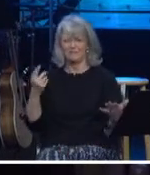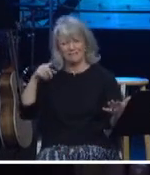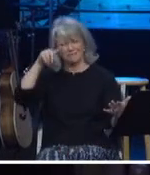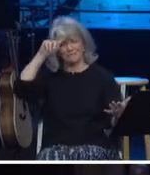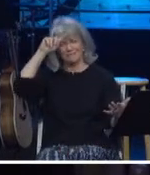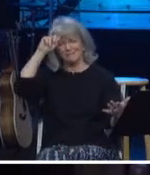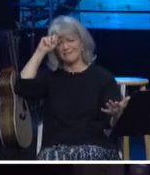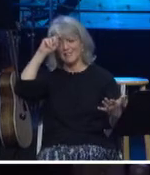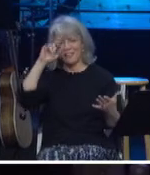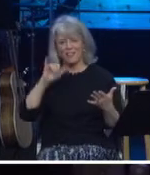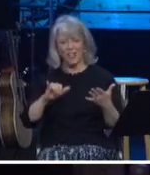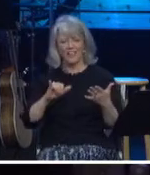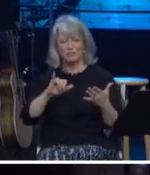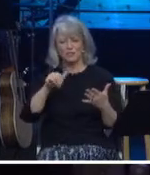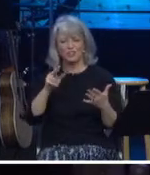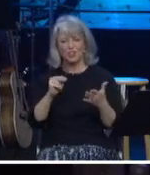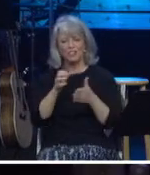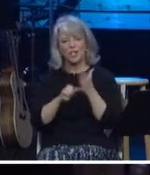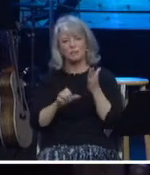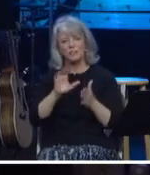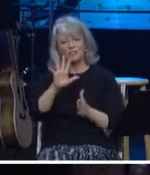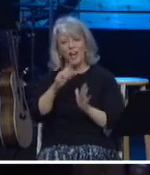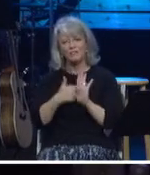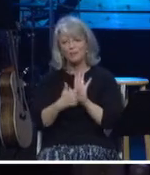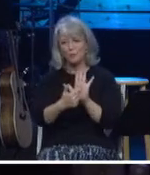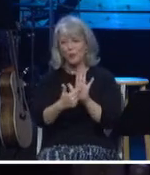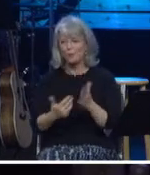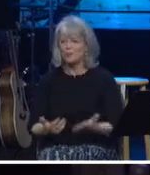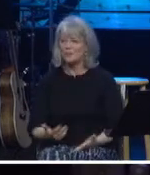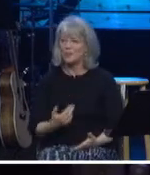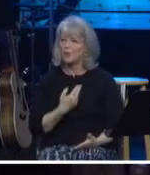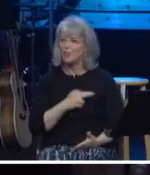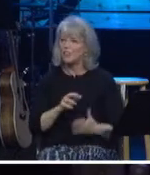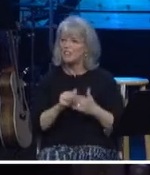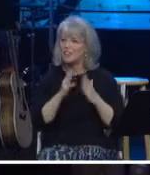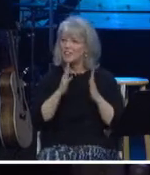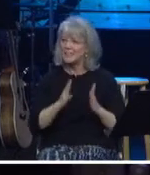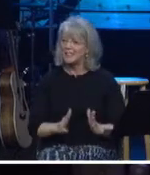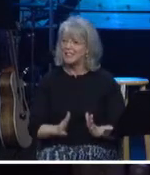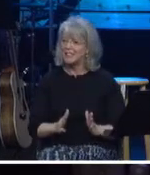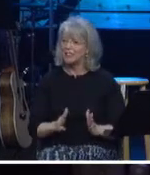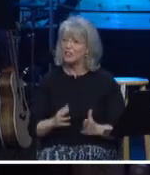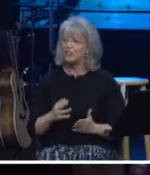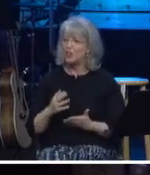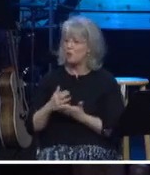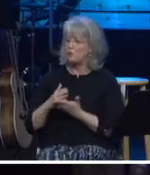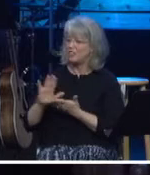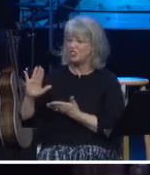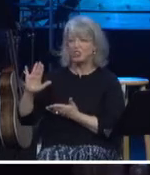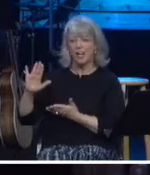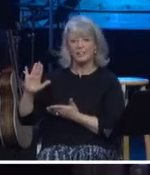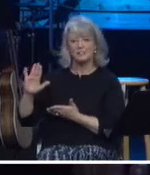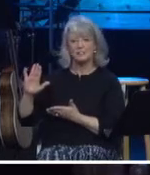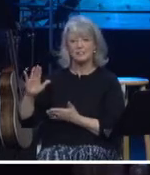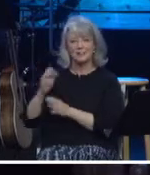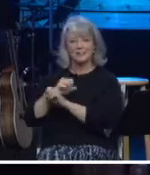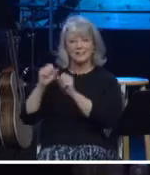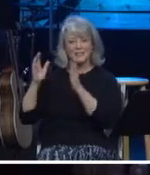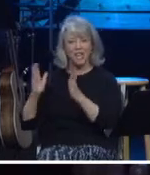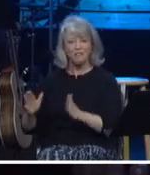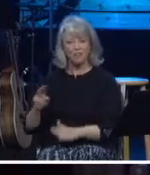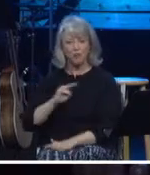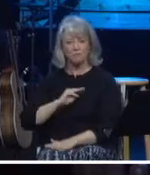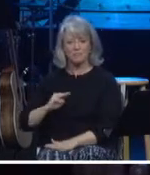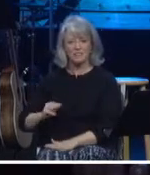That's what we're seeing here in John chapter 5. The religious leaders of the land, they are rejecting their Messiah, their Savior, who